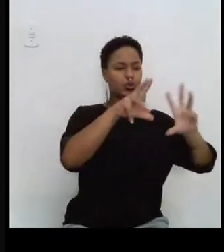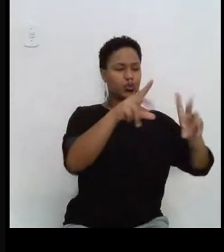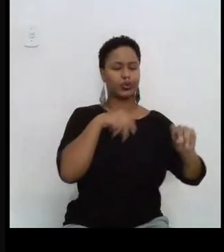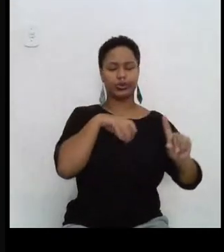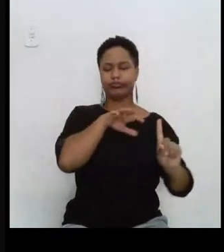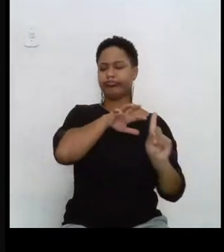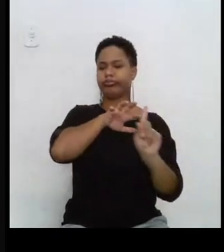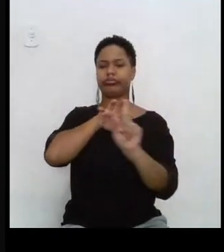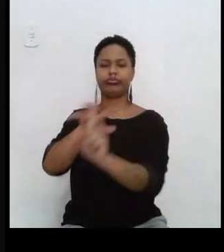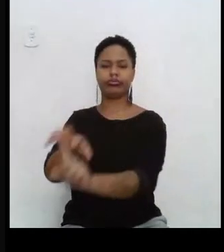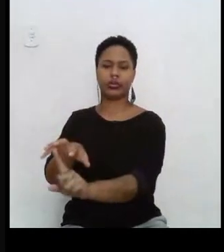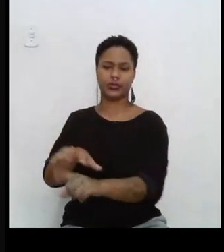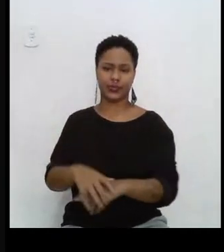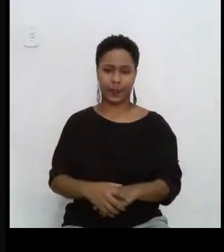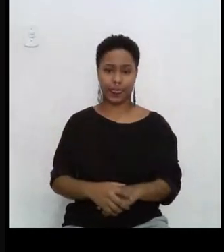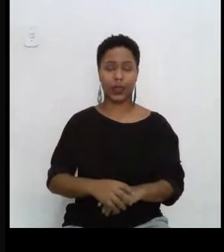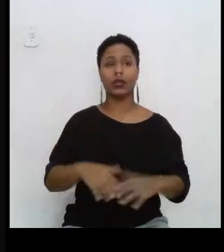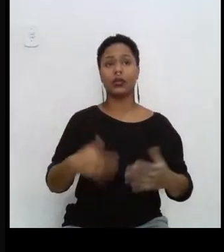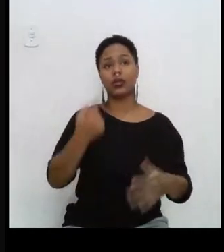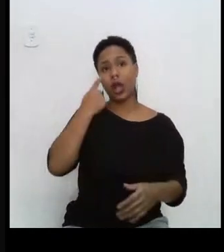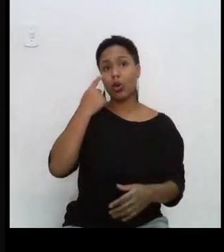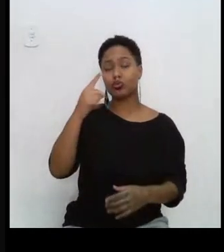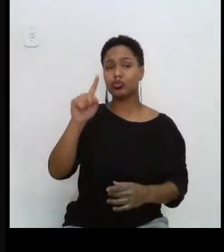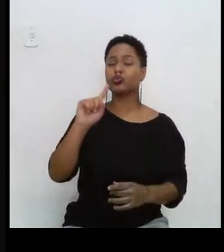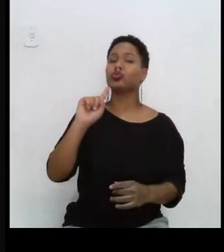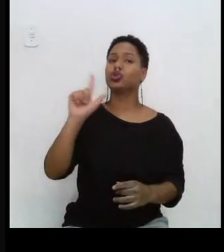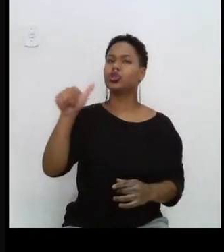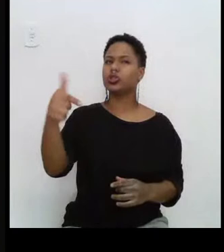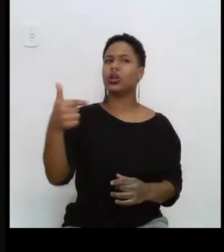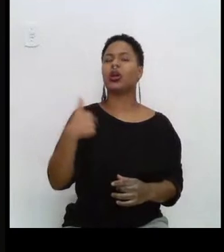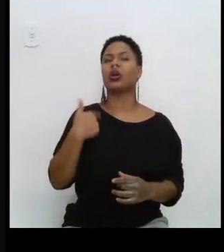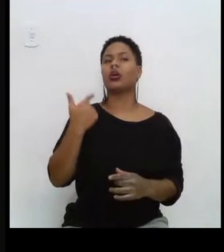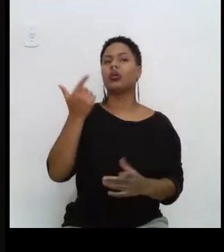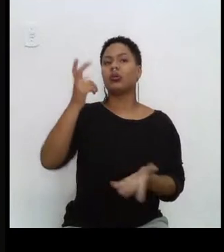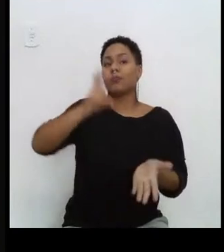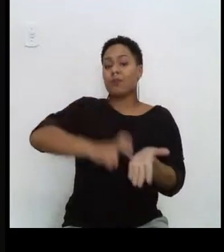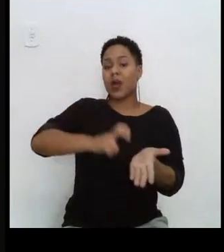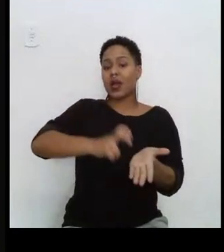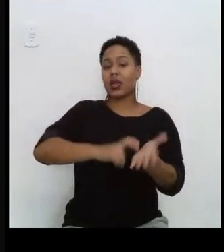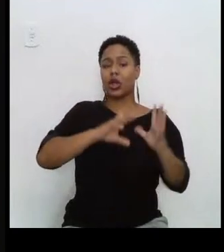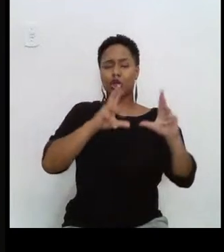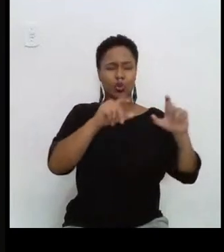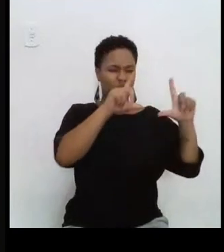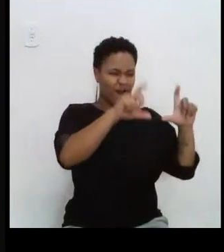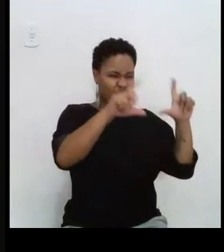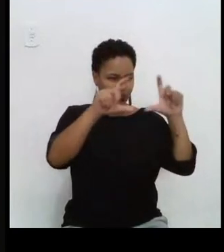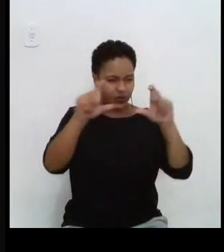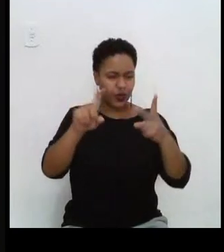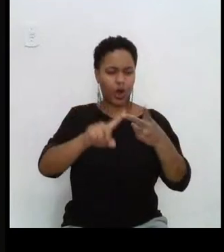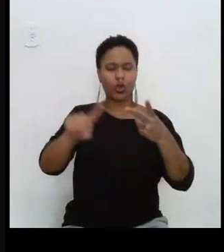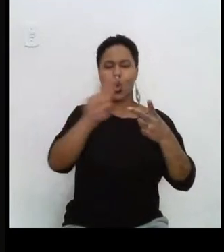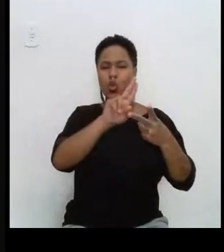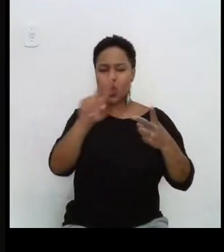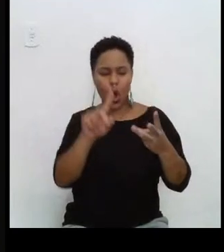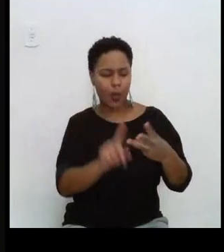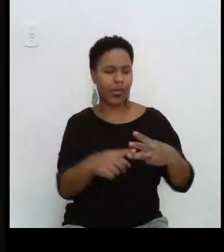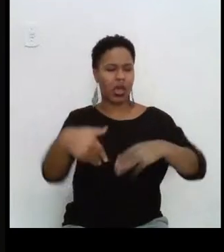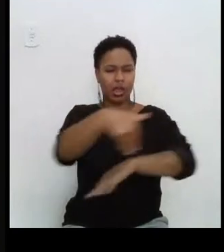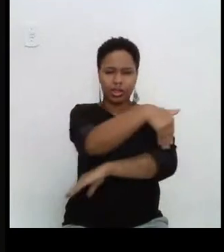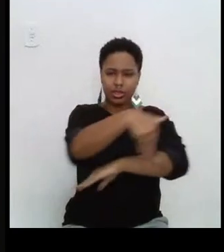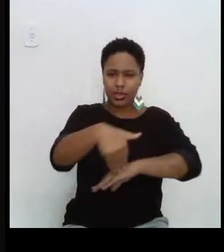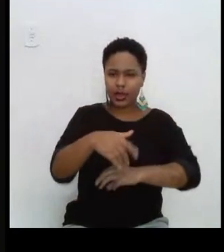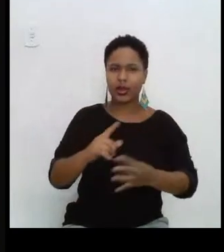emergence of Me is against and operations of the list And